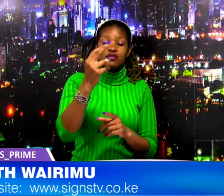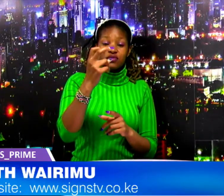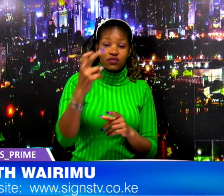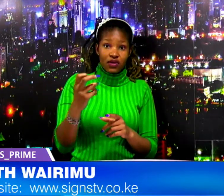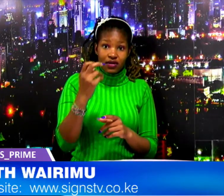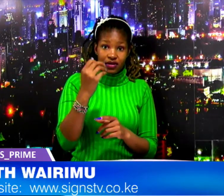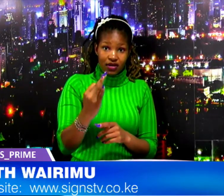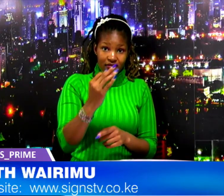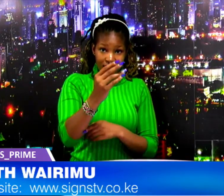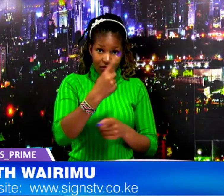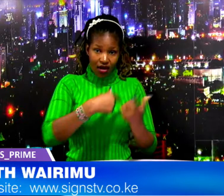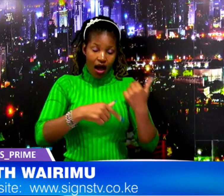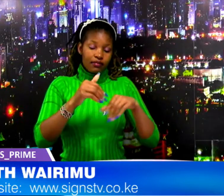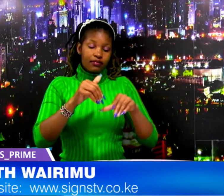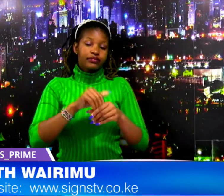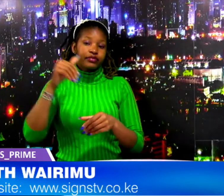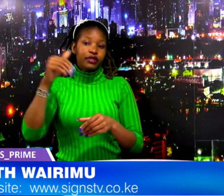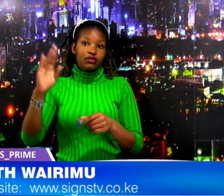Friday,